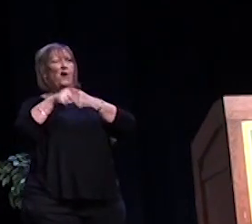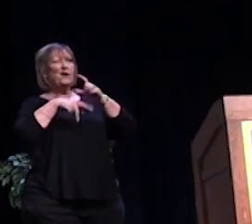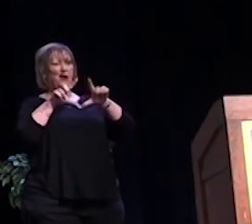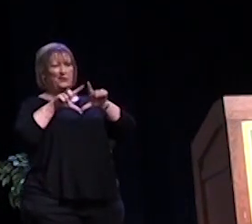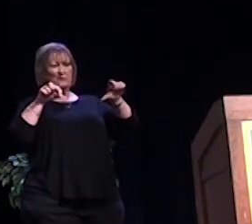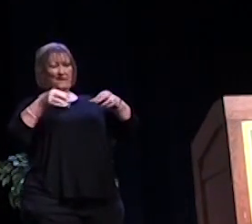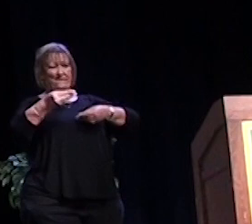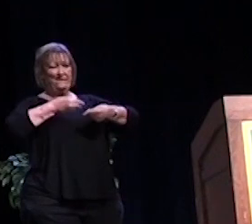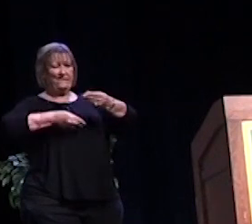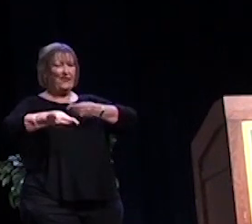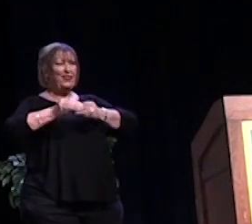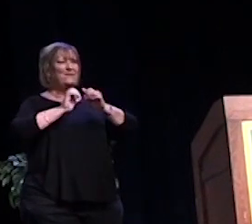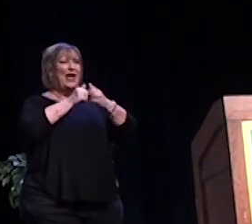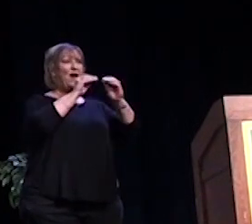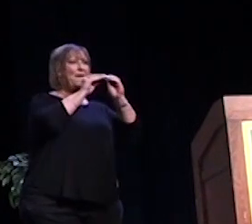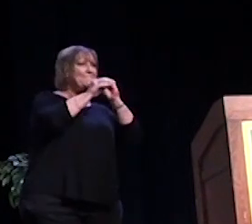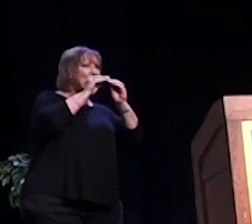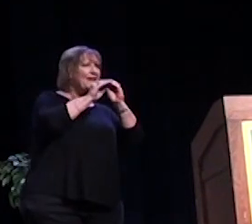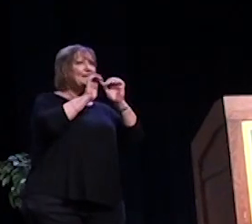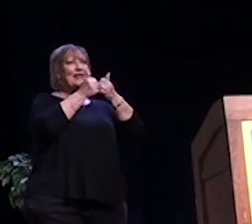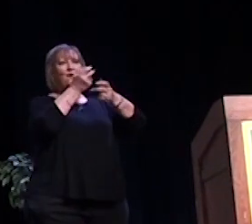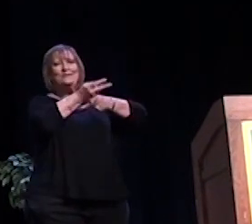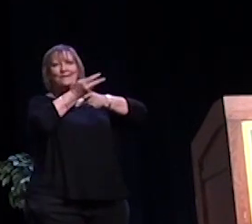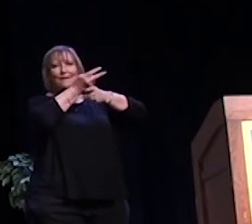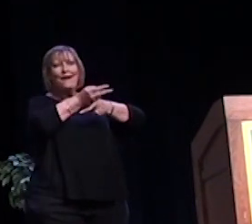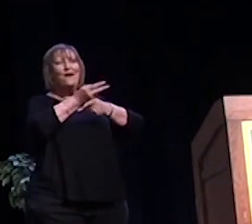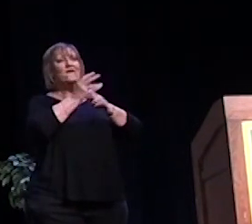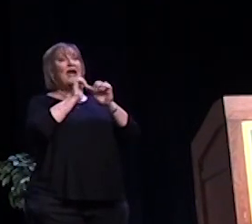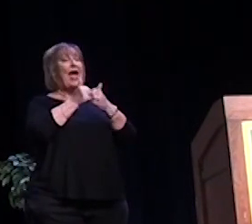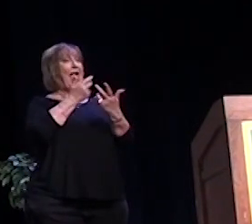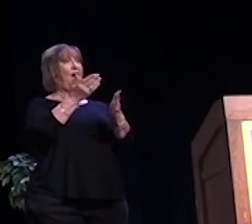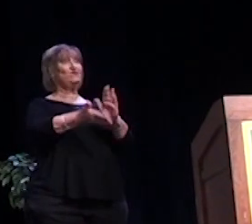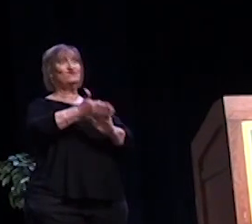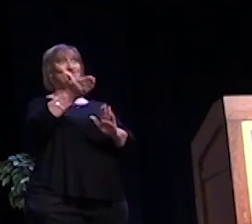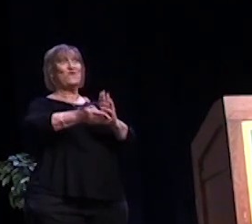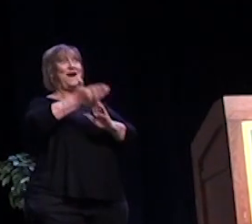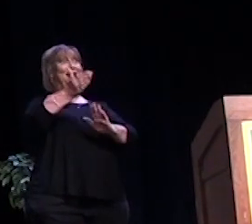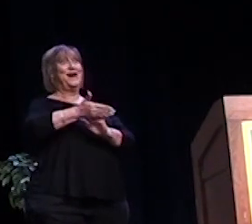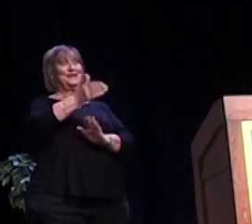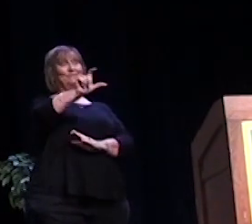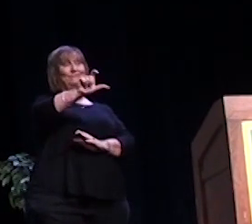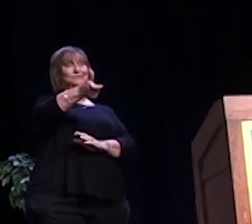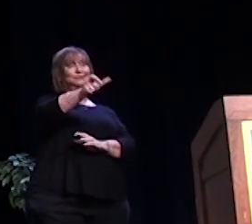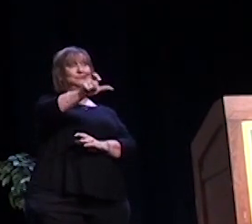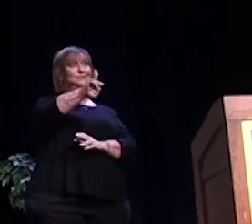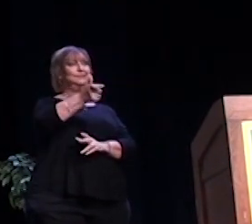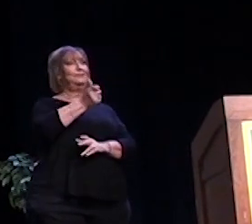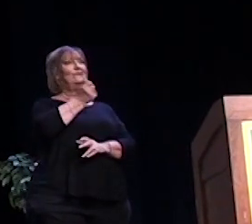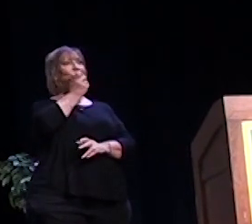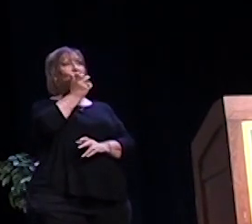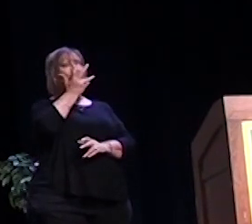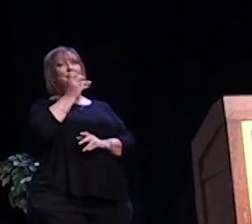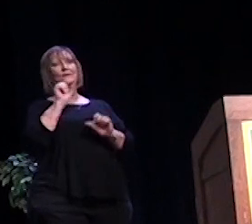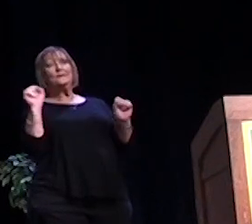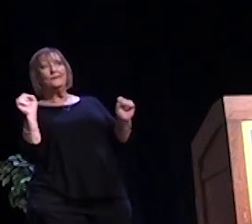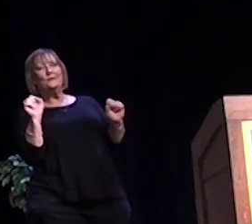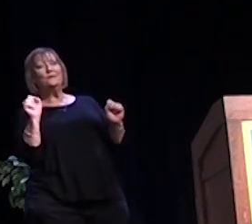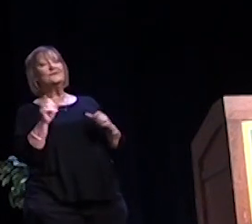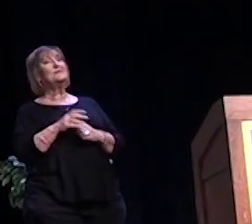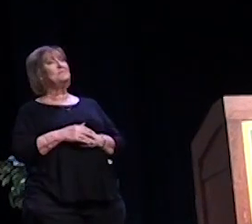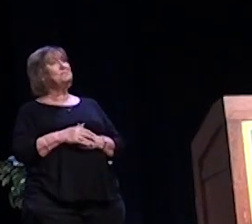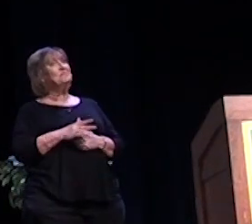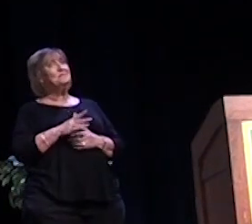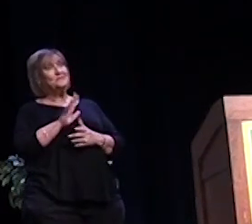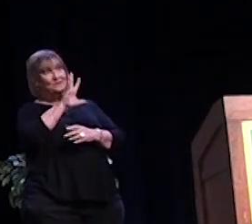annual maintenance, and just how to operate their thermostat. And so all of these things,